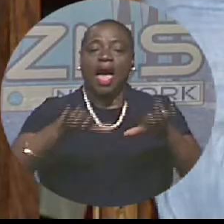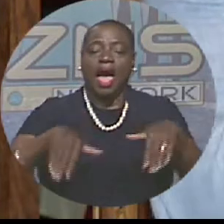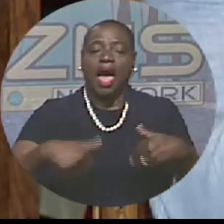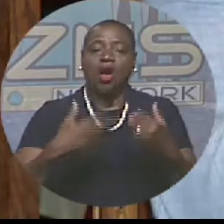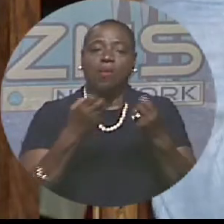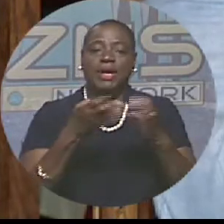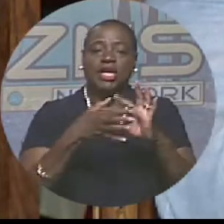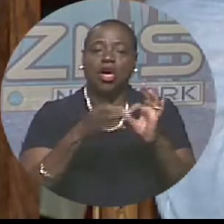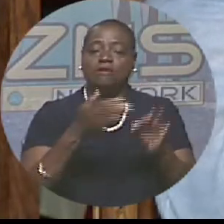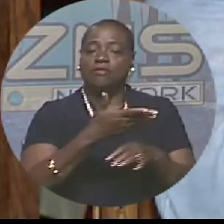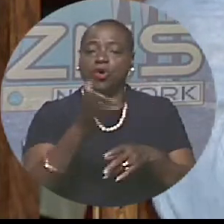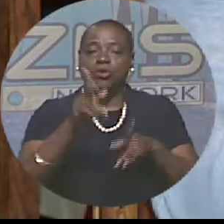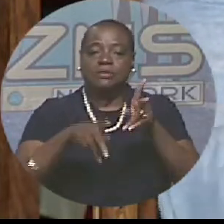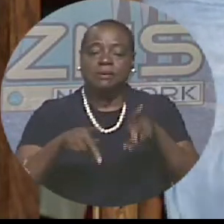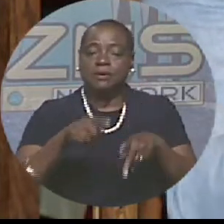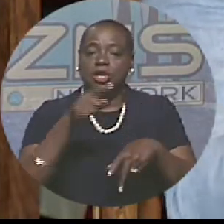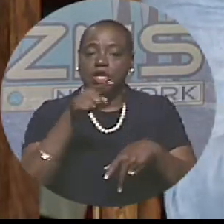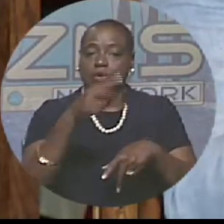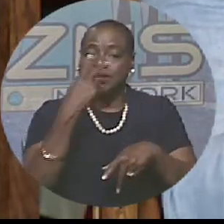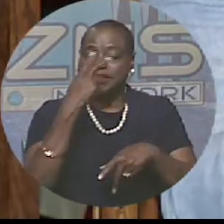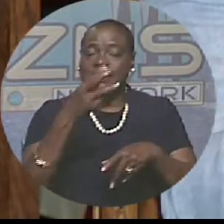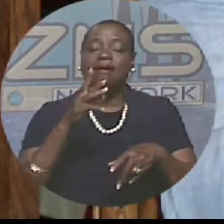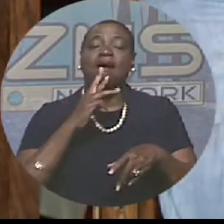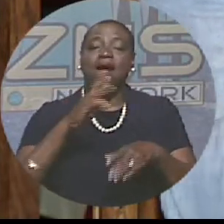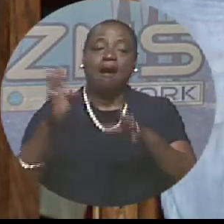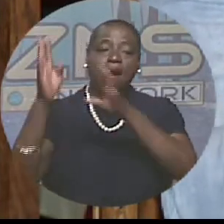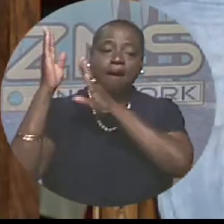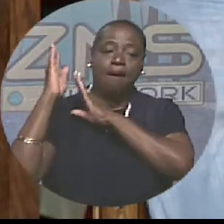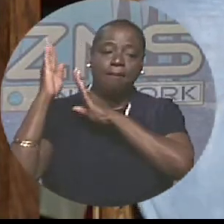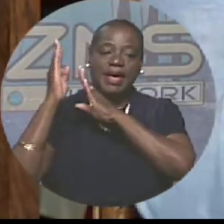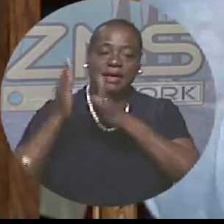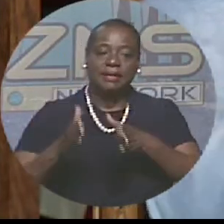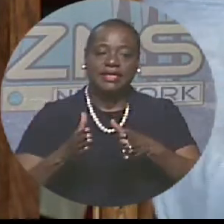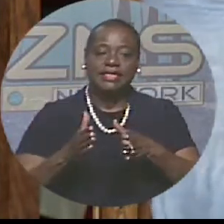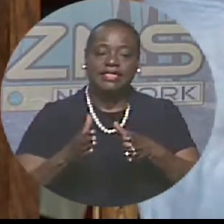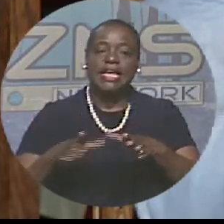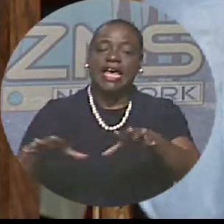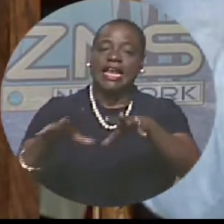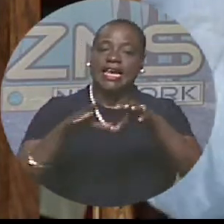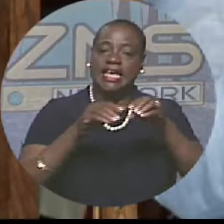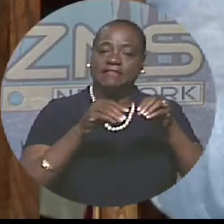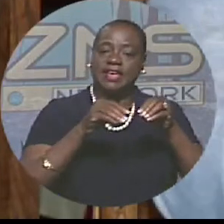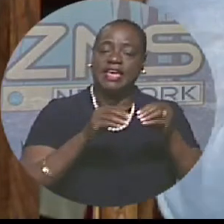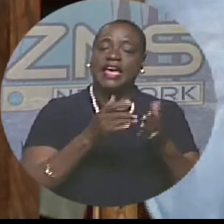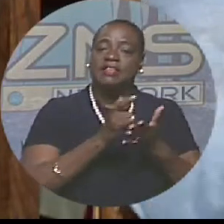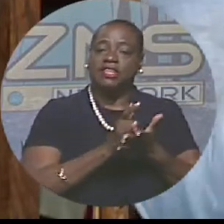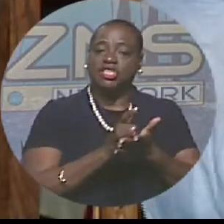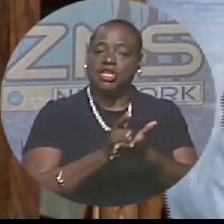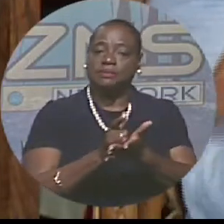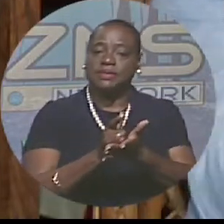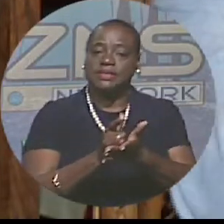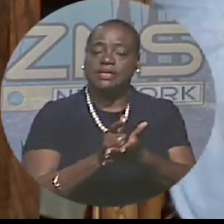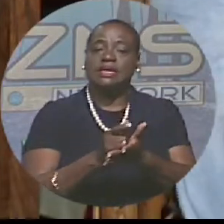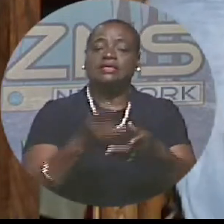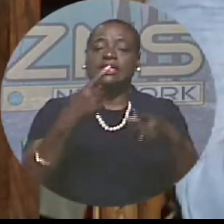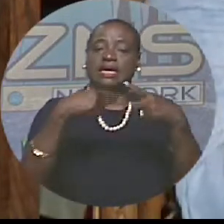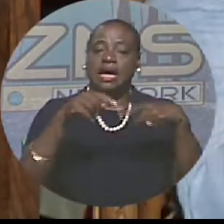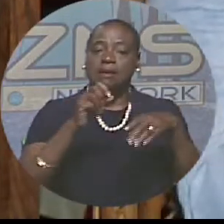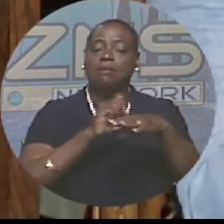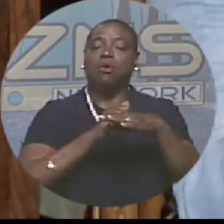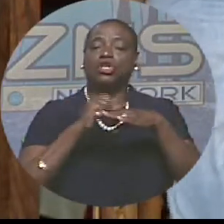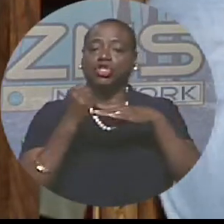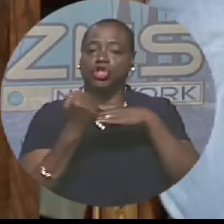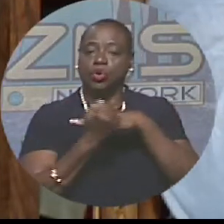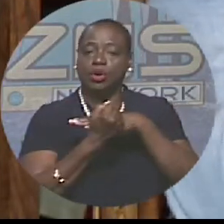those people do you see are Bahamians leaving those ships to come on shore to say they're going to shop, buy product, and get back on the